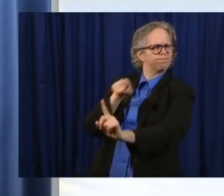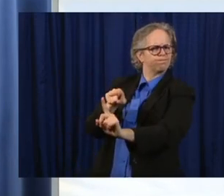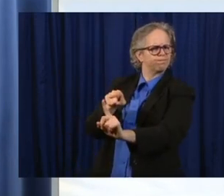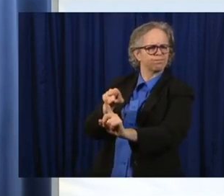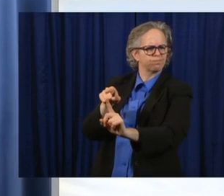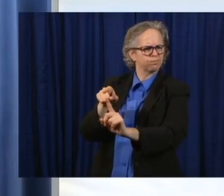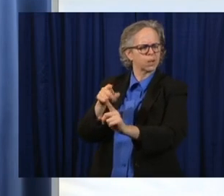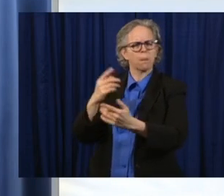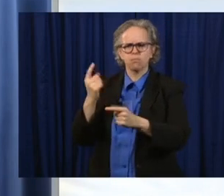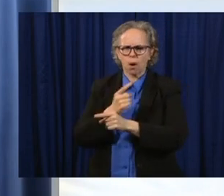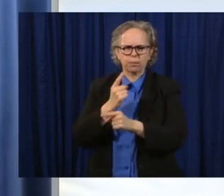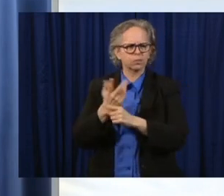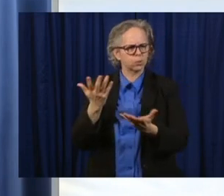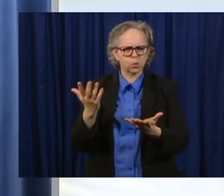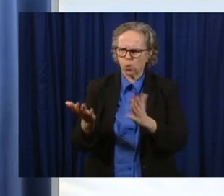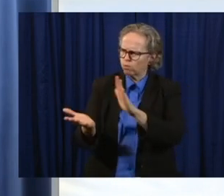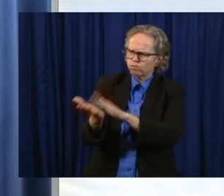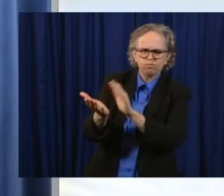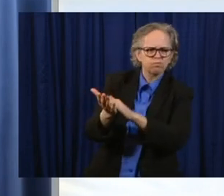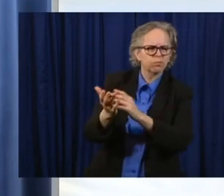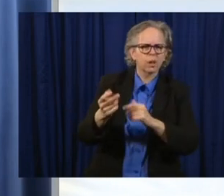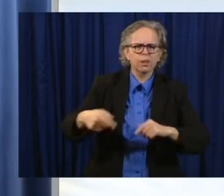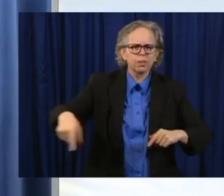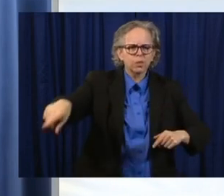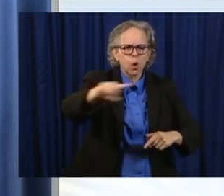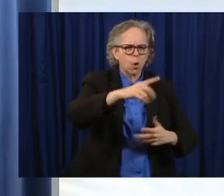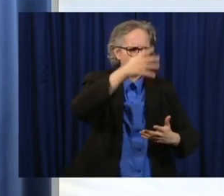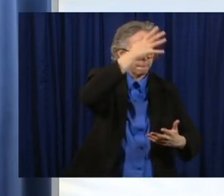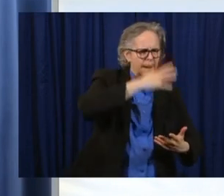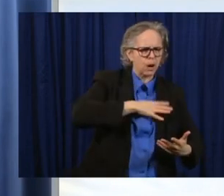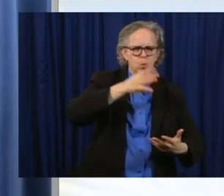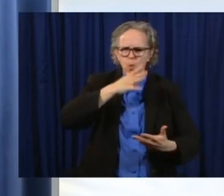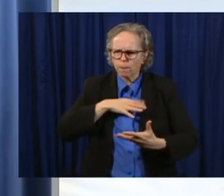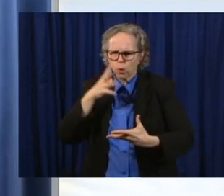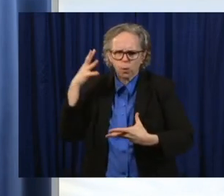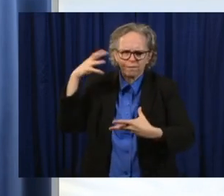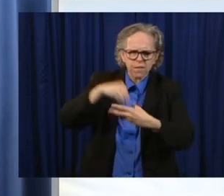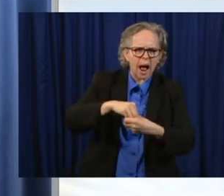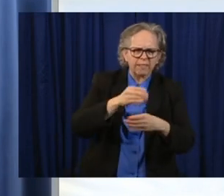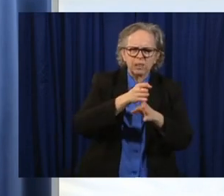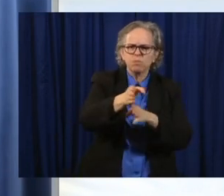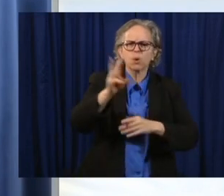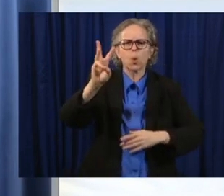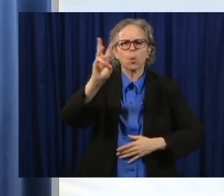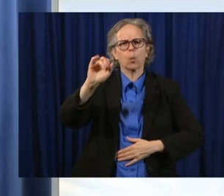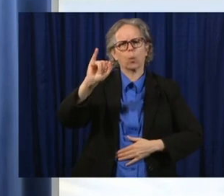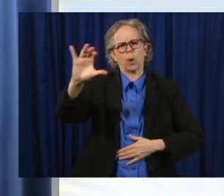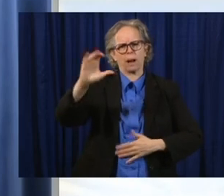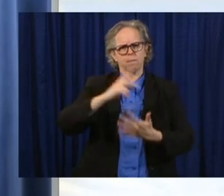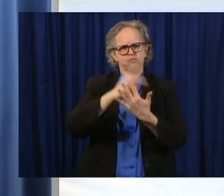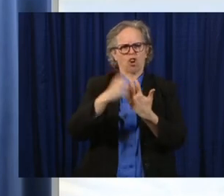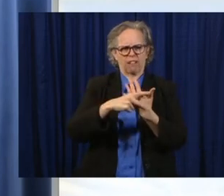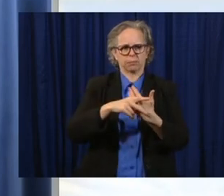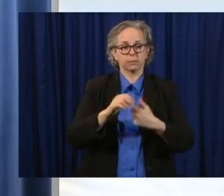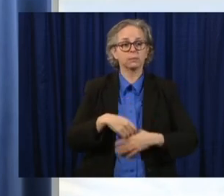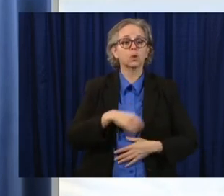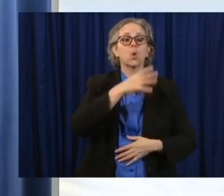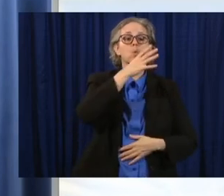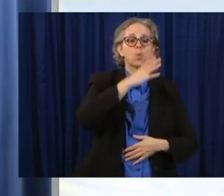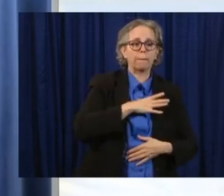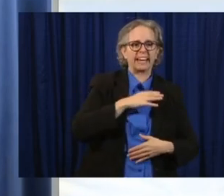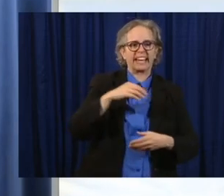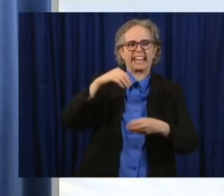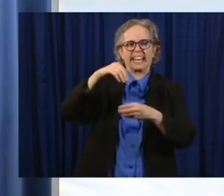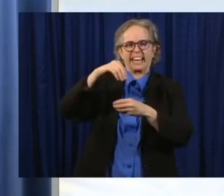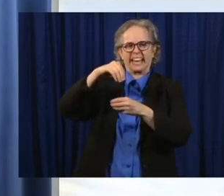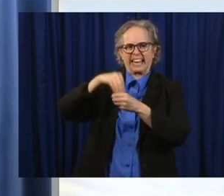and women who work in WIC, which is the Women's, Infants, and Children's Program. They